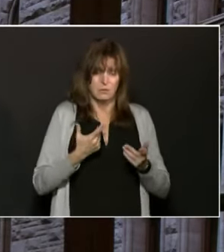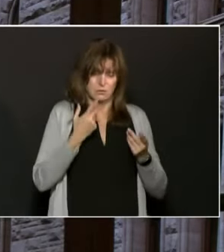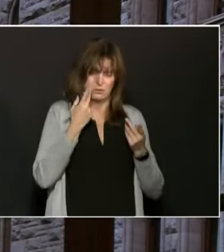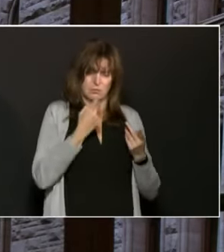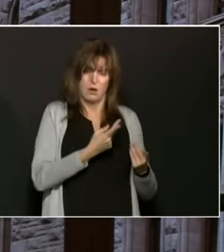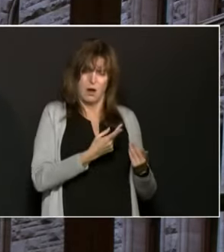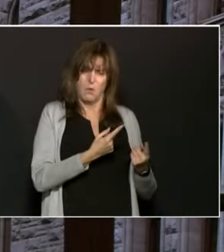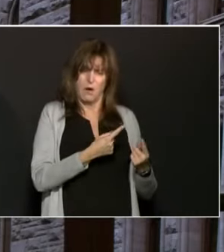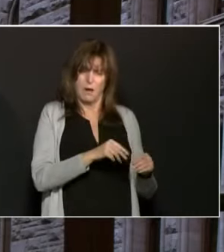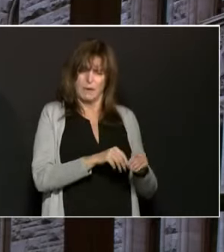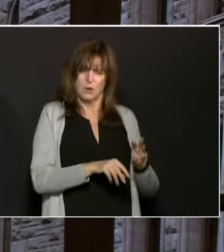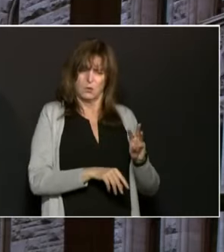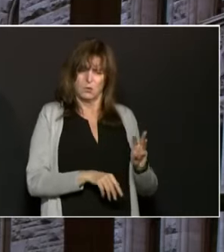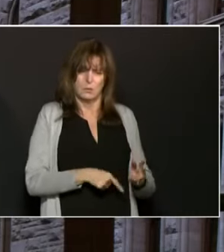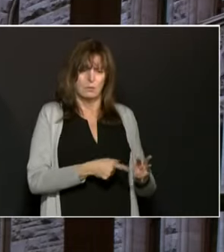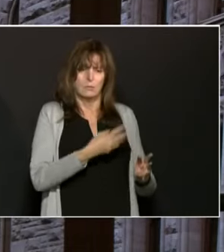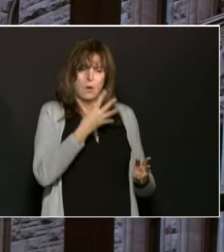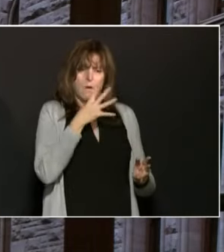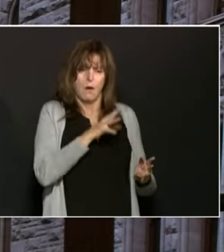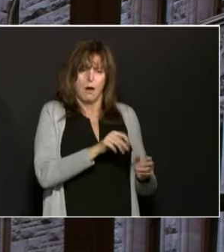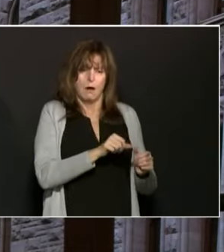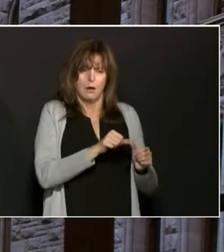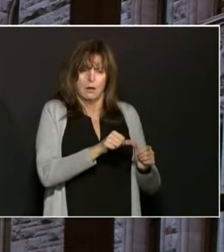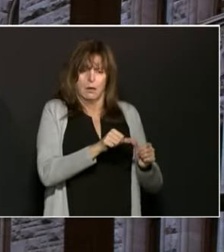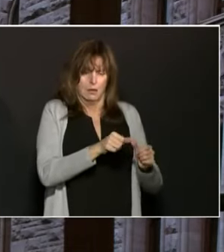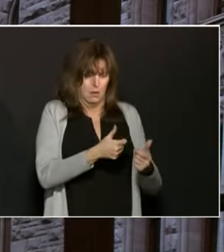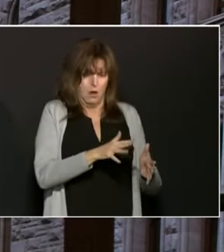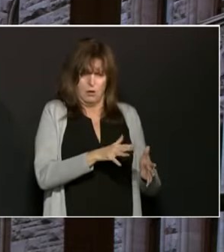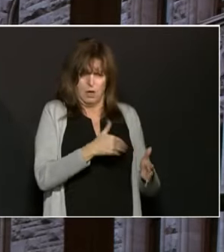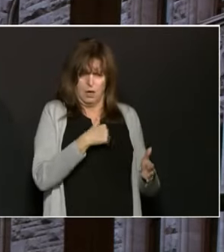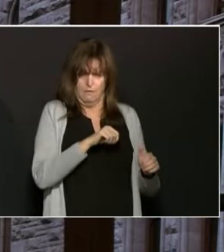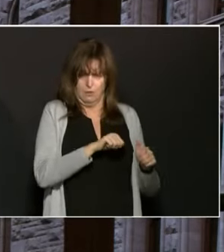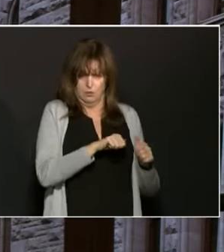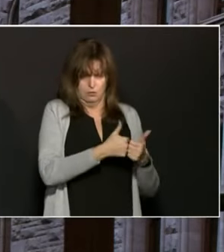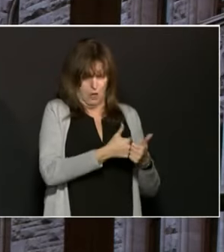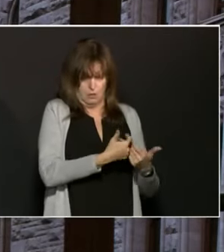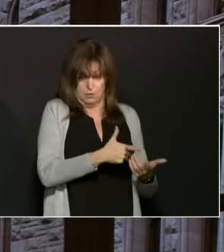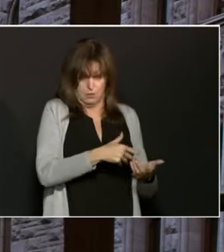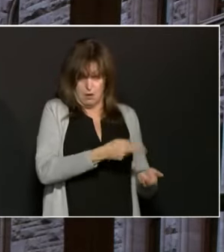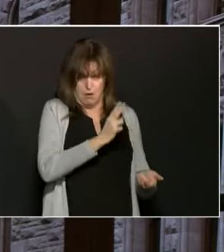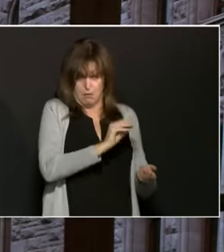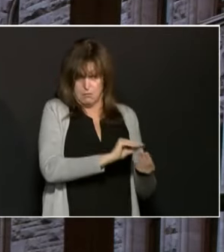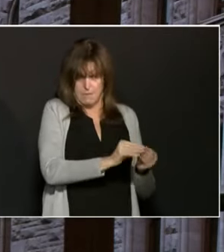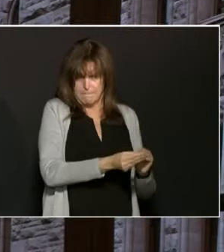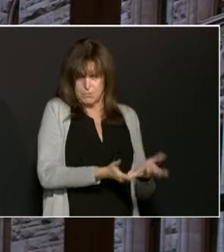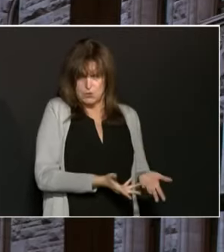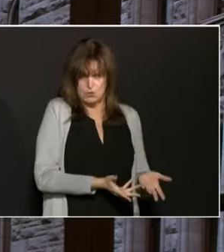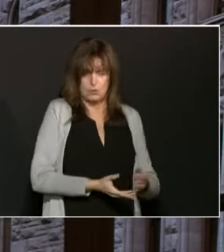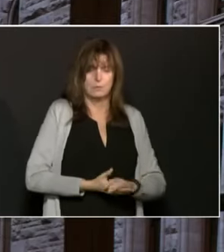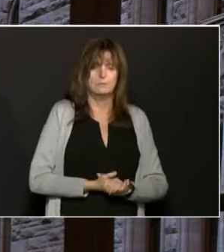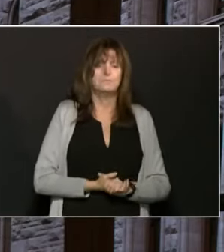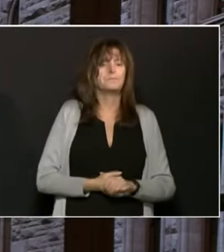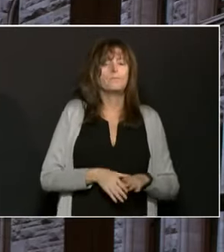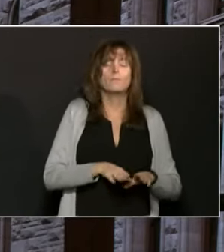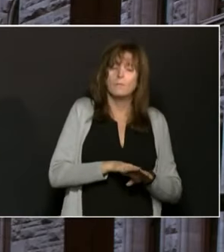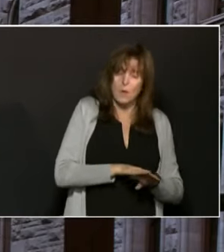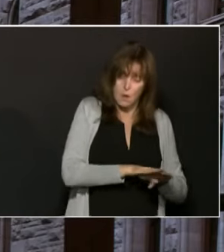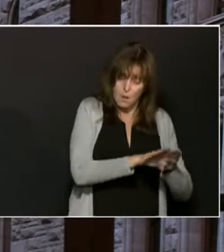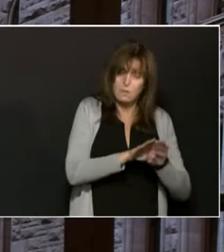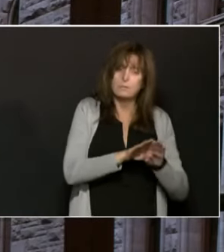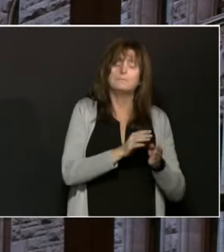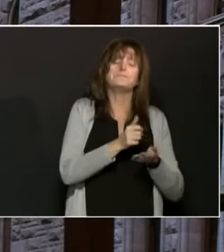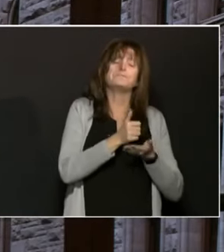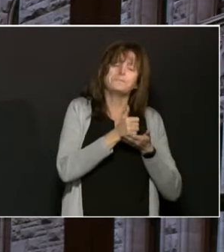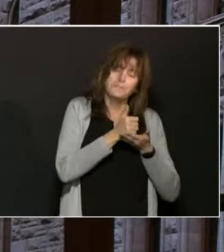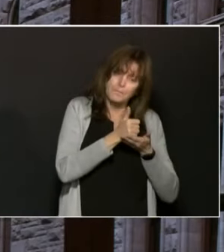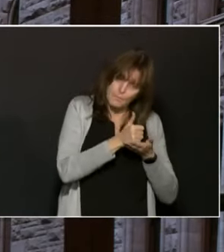that to add to his challenges and issues right there. So I think it will assist in it, just because of the unique challenges that he